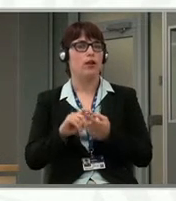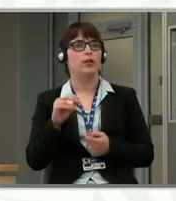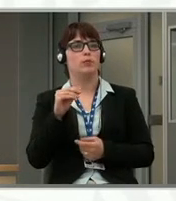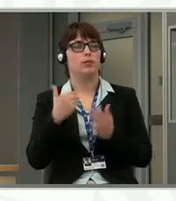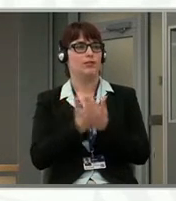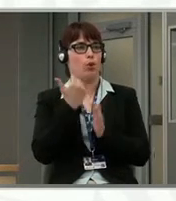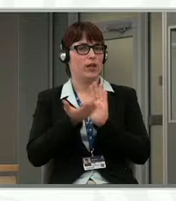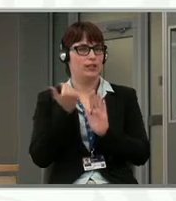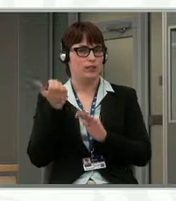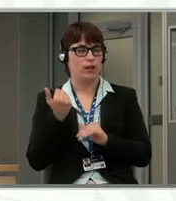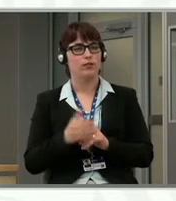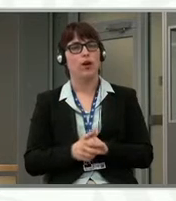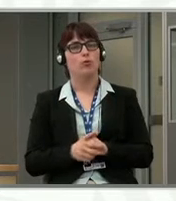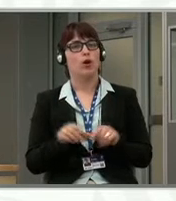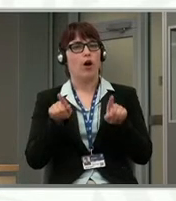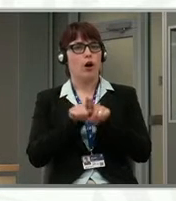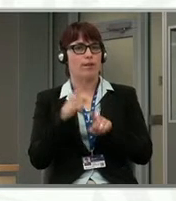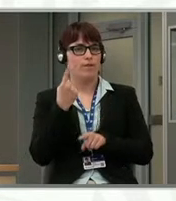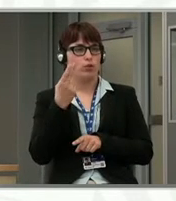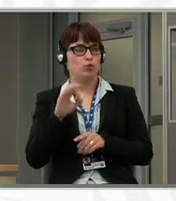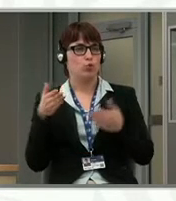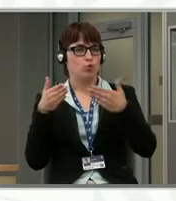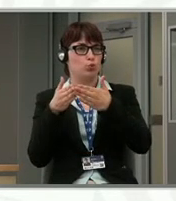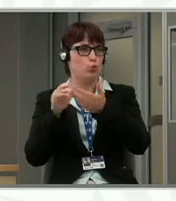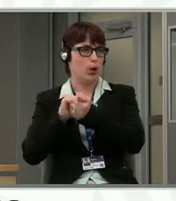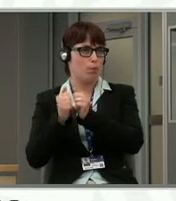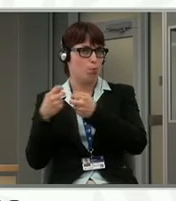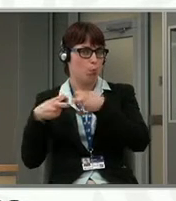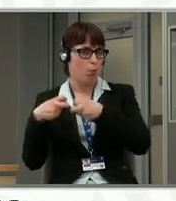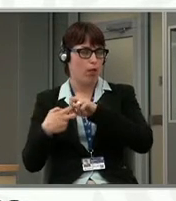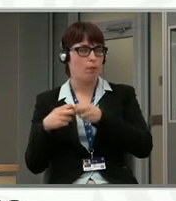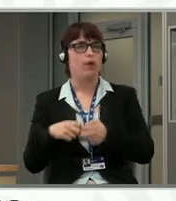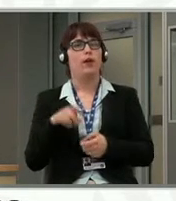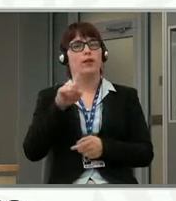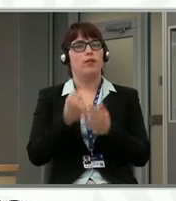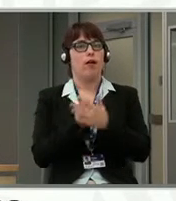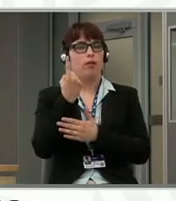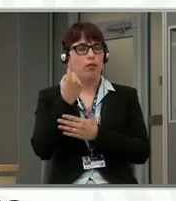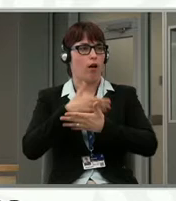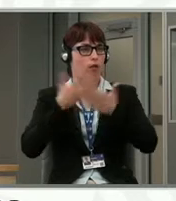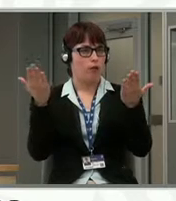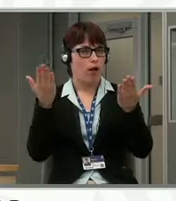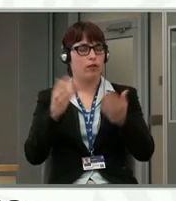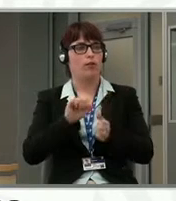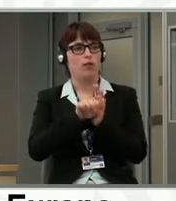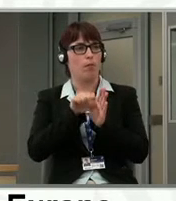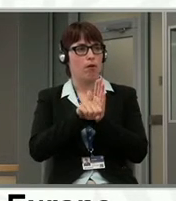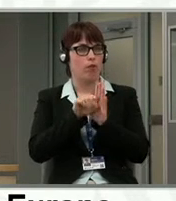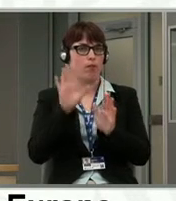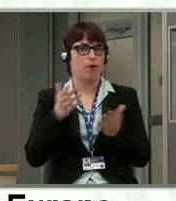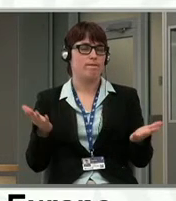exclusion that will cost a lot to the Europe in the future. One of the challenges and one